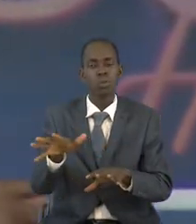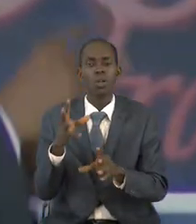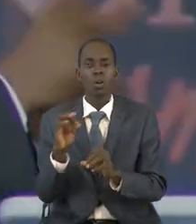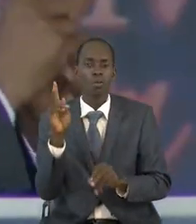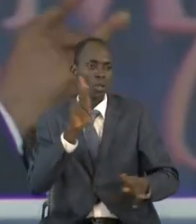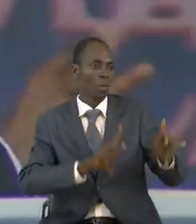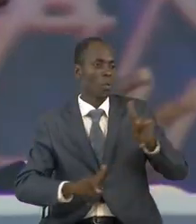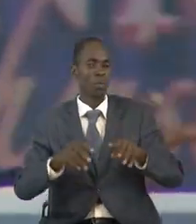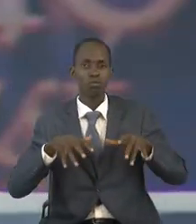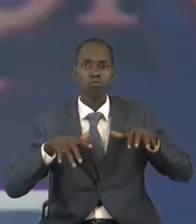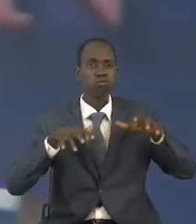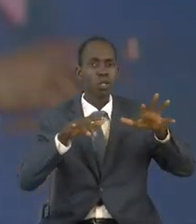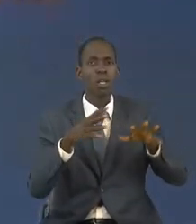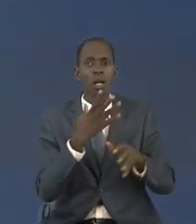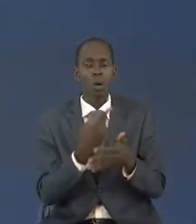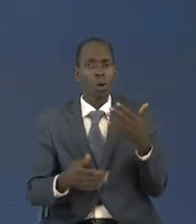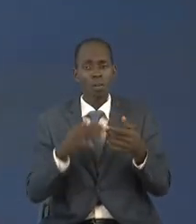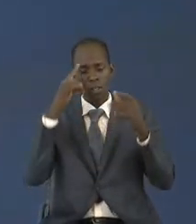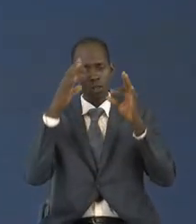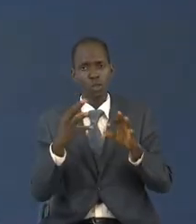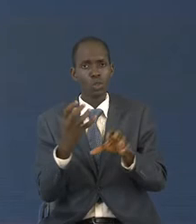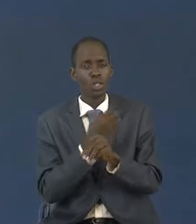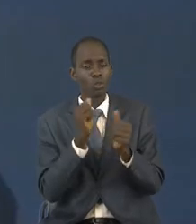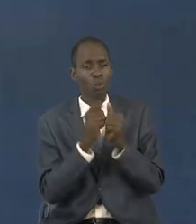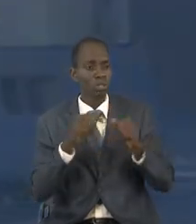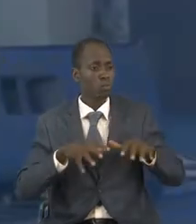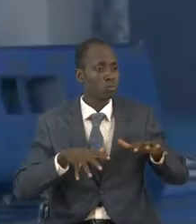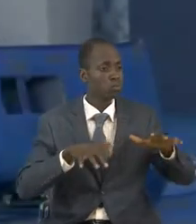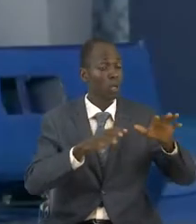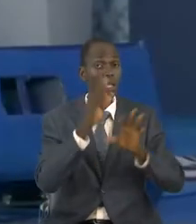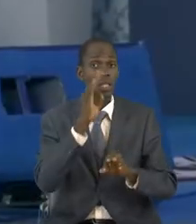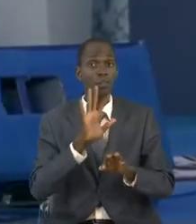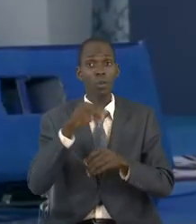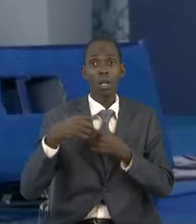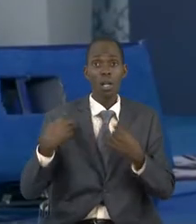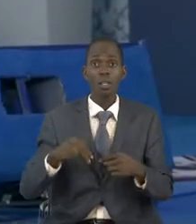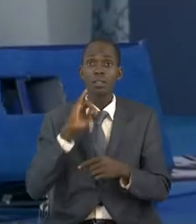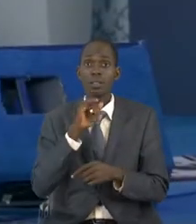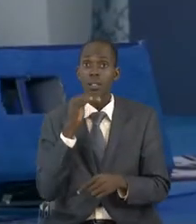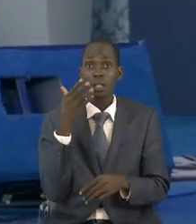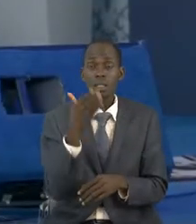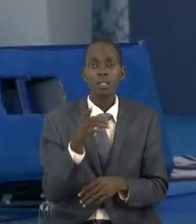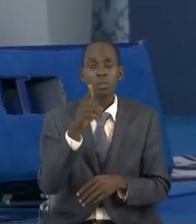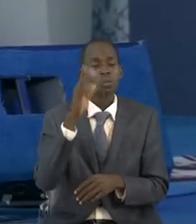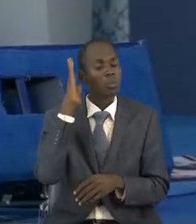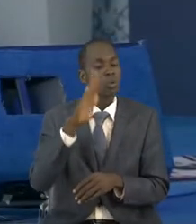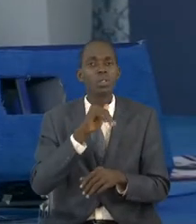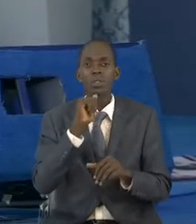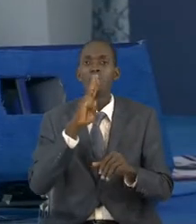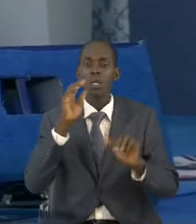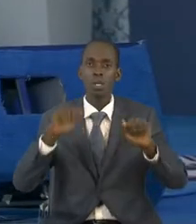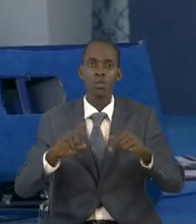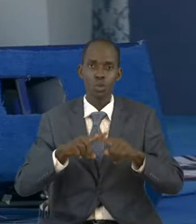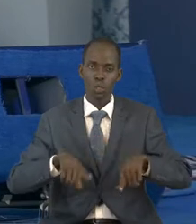take with the crowd, if your heart is not there, you're not going to be able to live by that